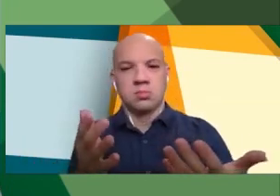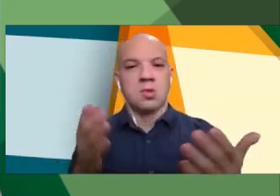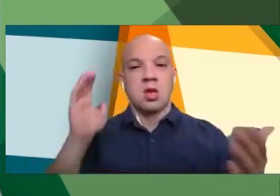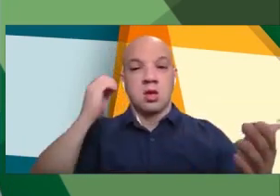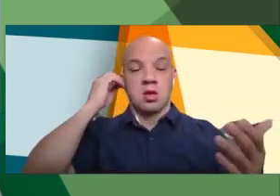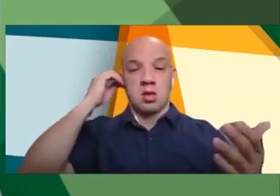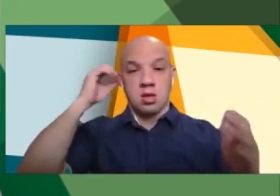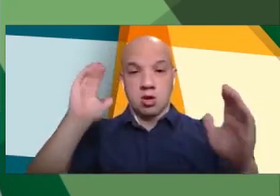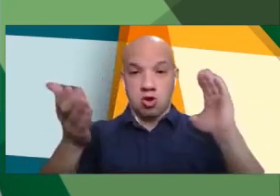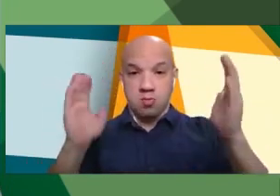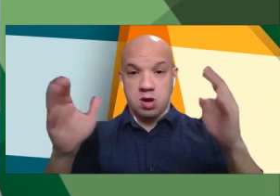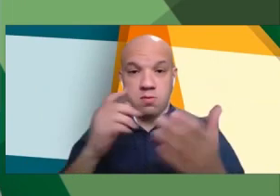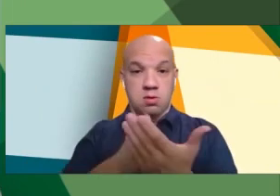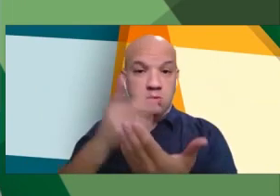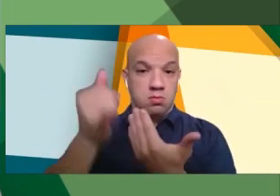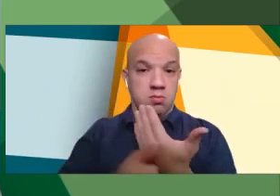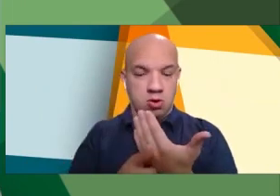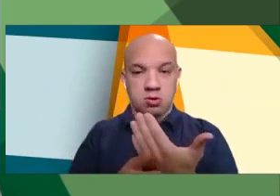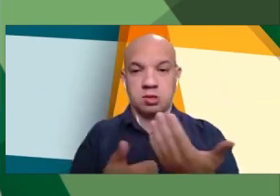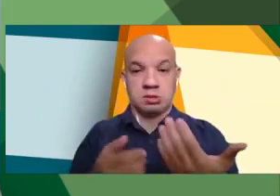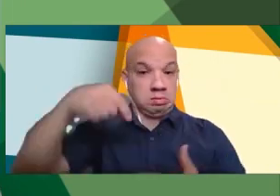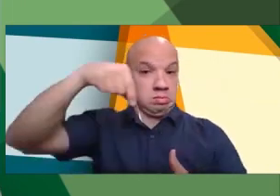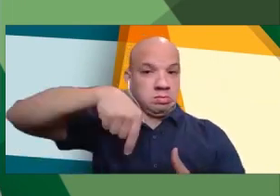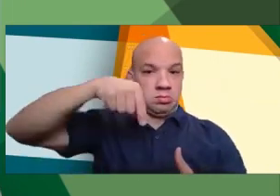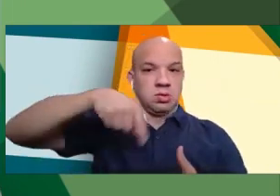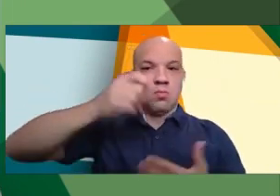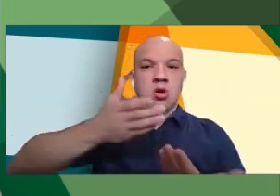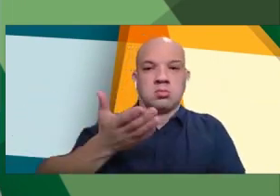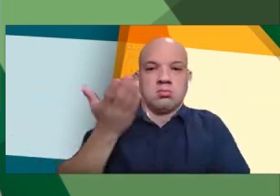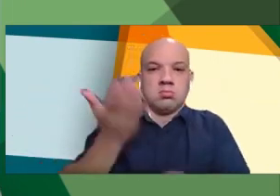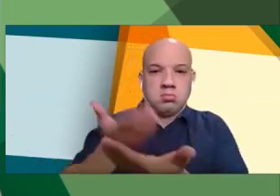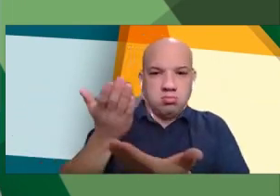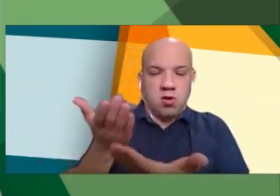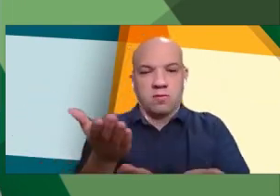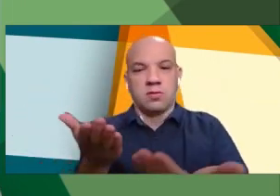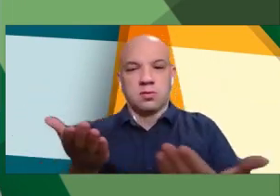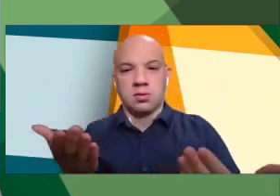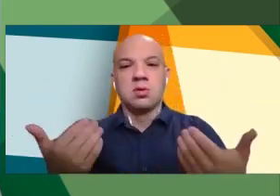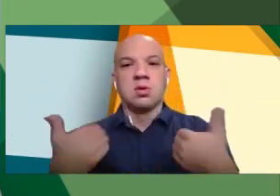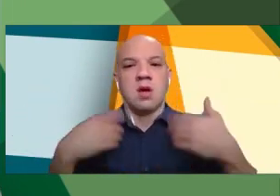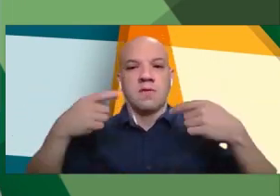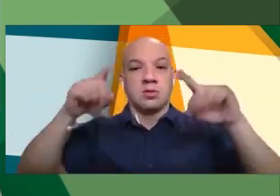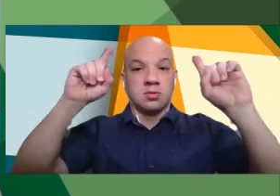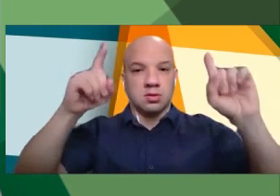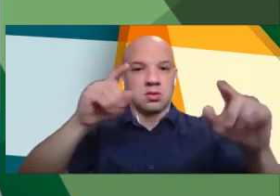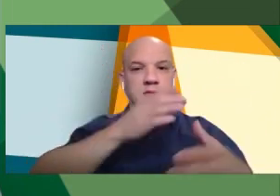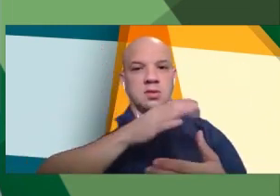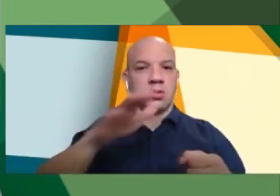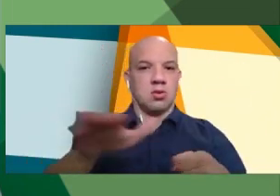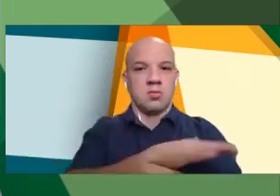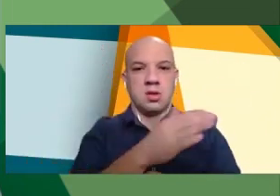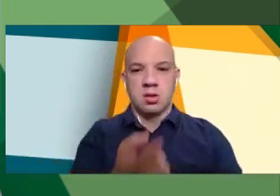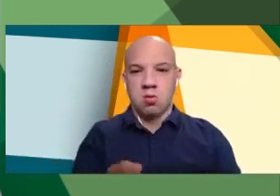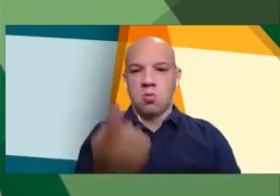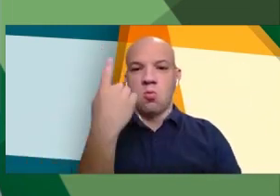projects. In this case, you must submit or you must demonstrate that you have successfully completed at least one